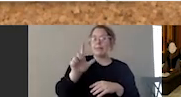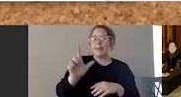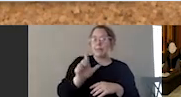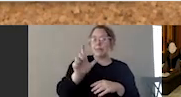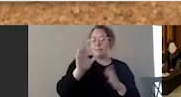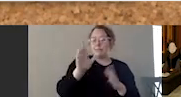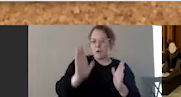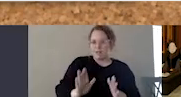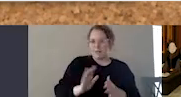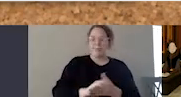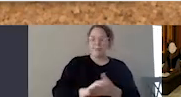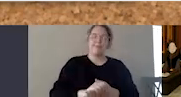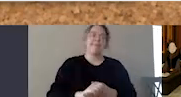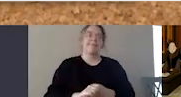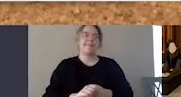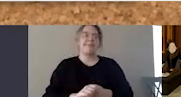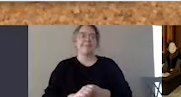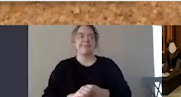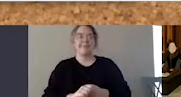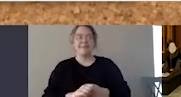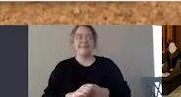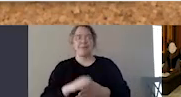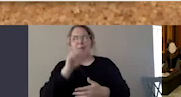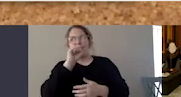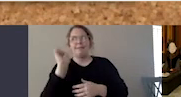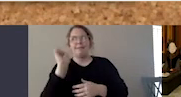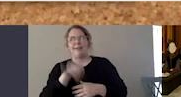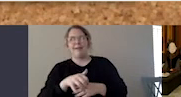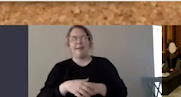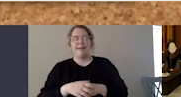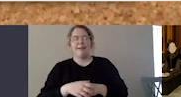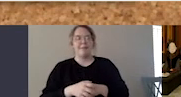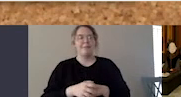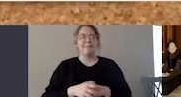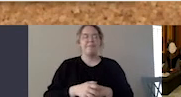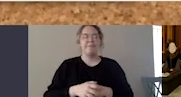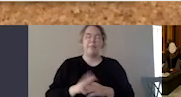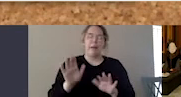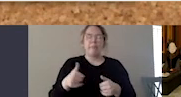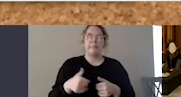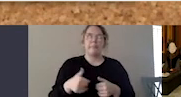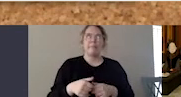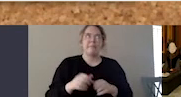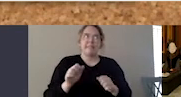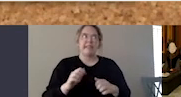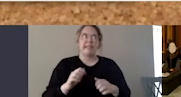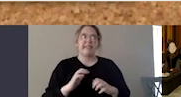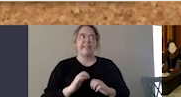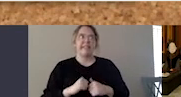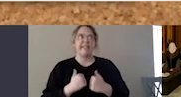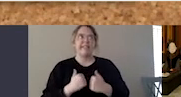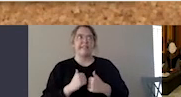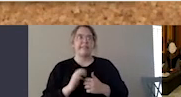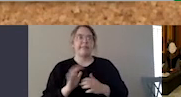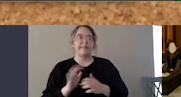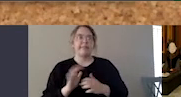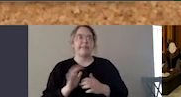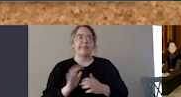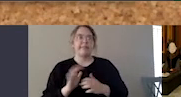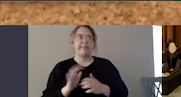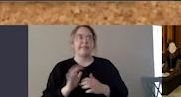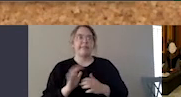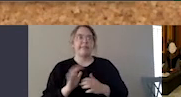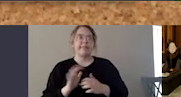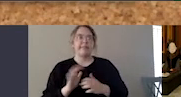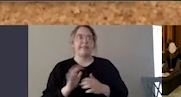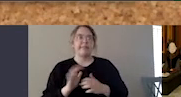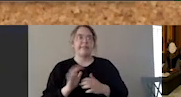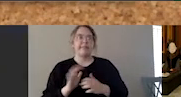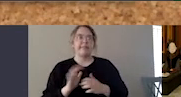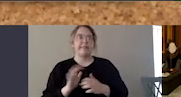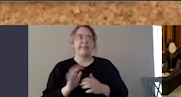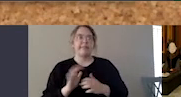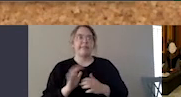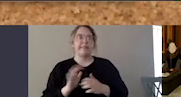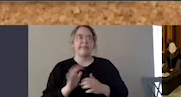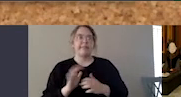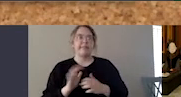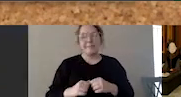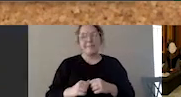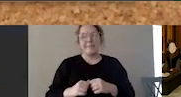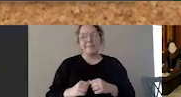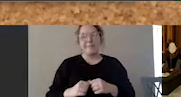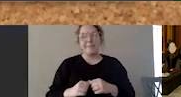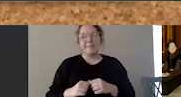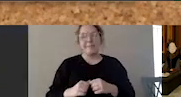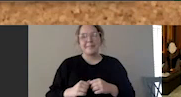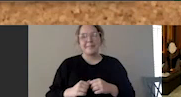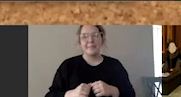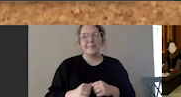add. Oh, well, you better spell it right, but I can live with that. Yeah, that's sorry. I'm just. I know you're typing. So some rude. All